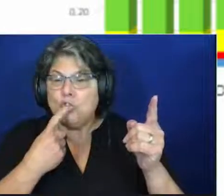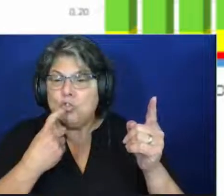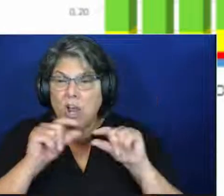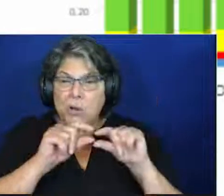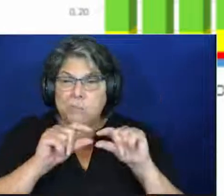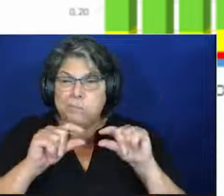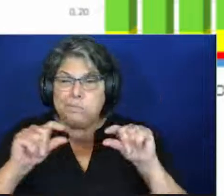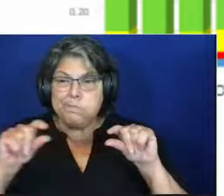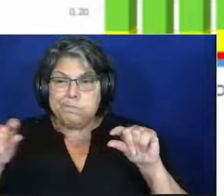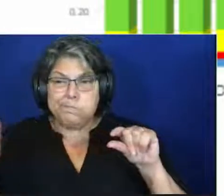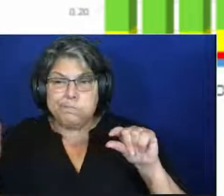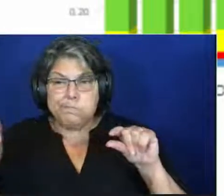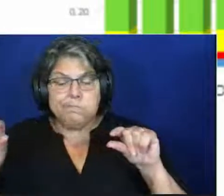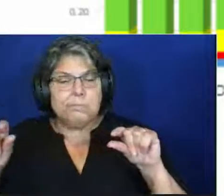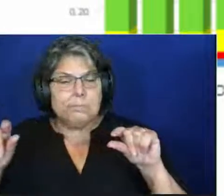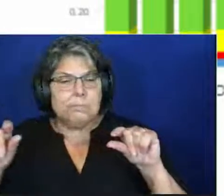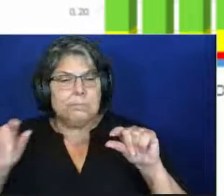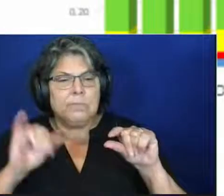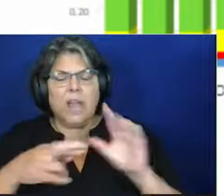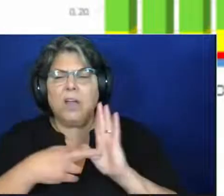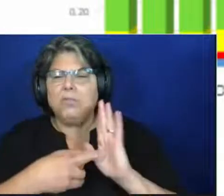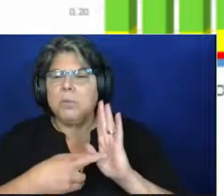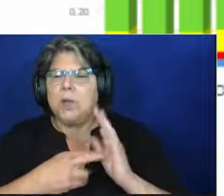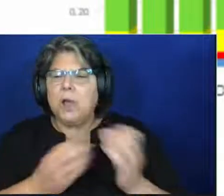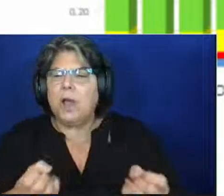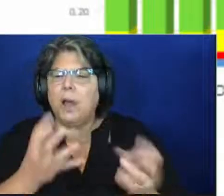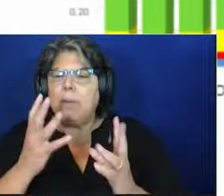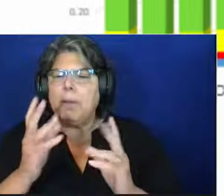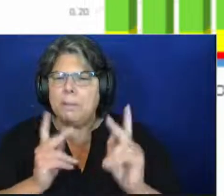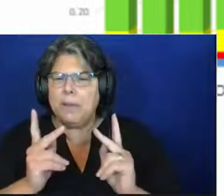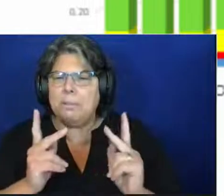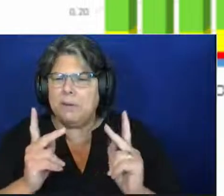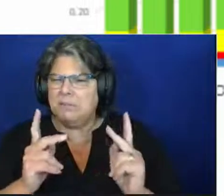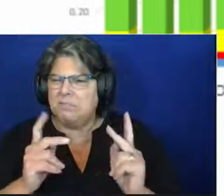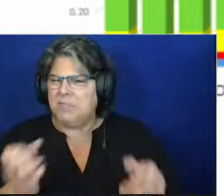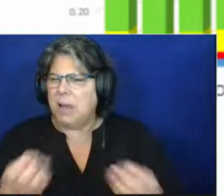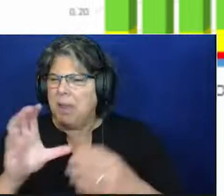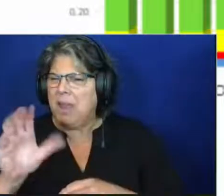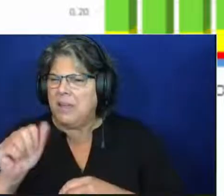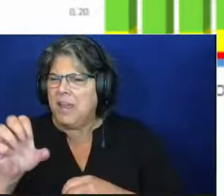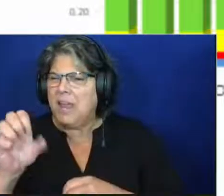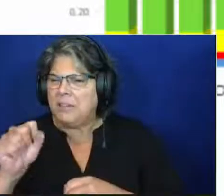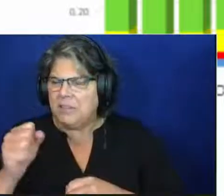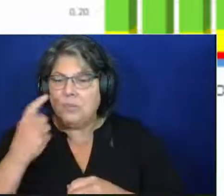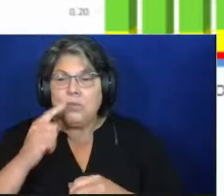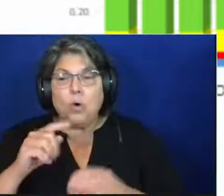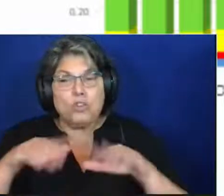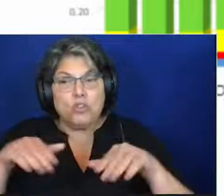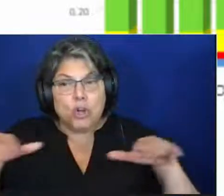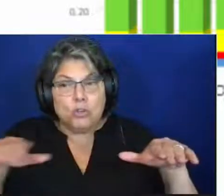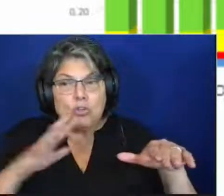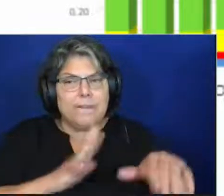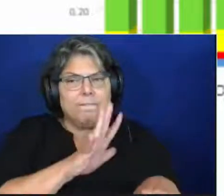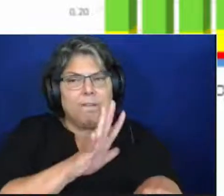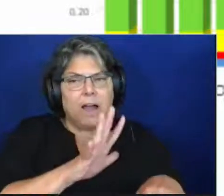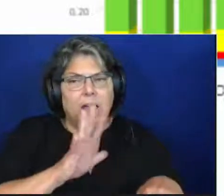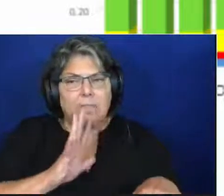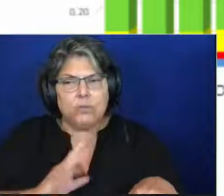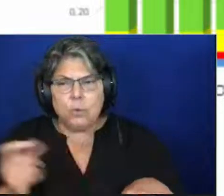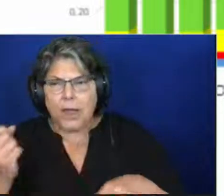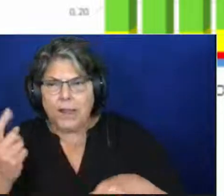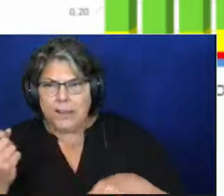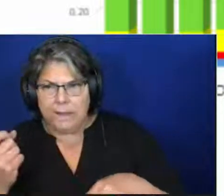bars that represent the number of cases in 5 to 11-year-olds. It's actually the proportion of